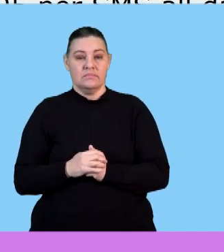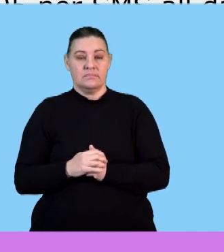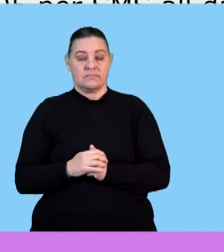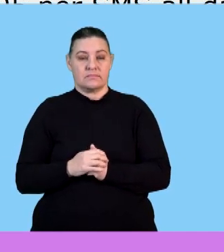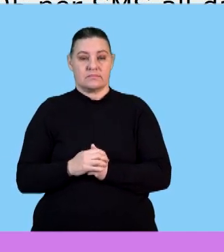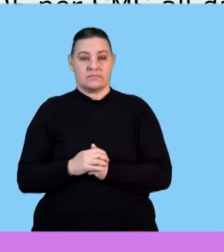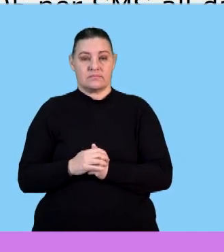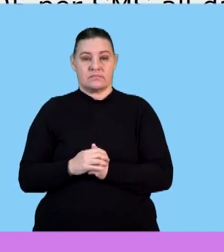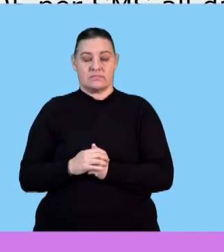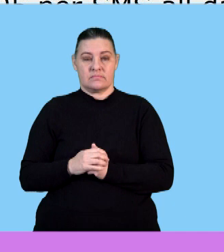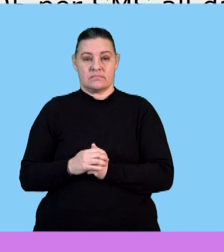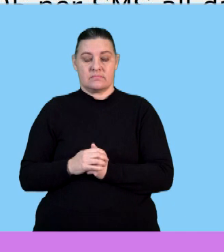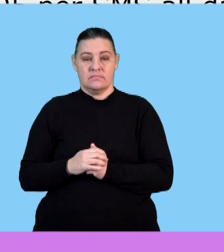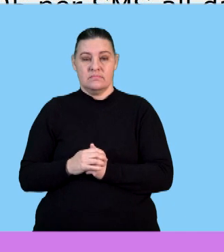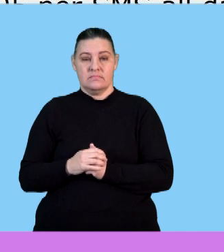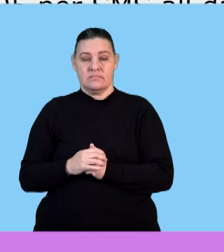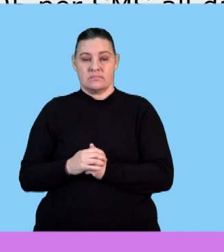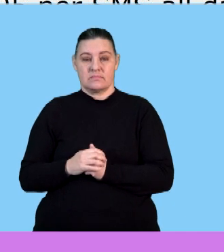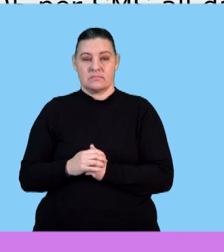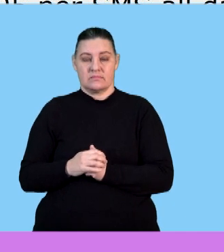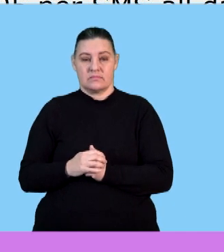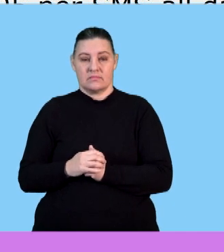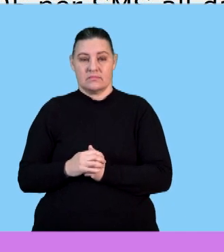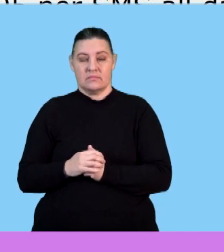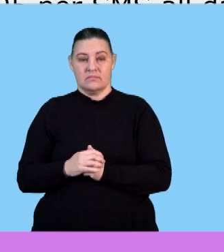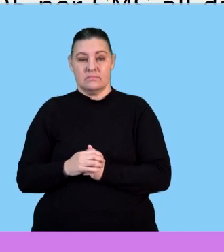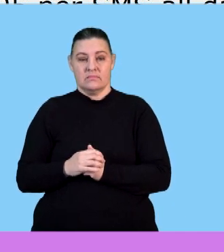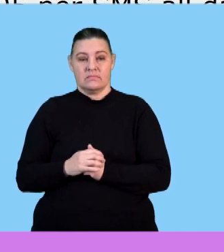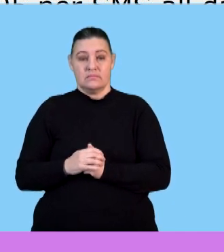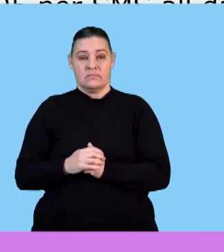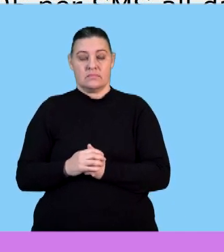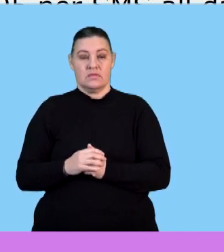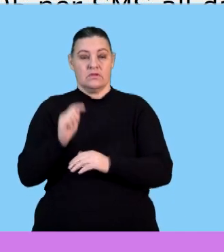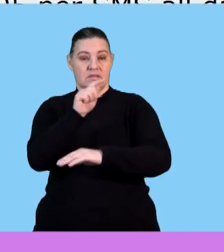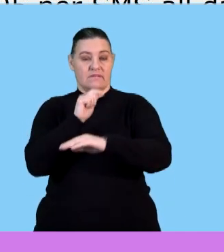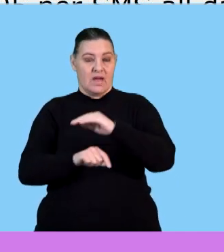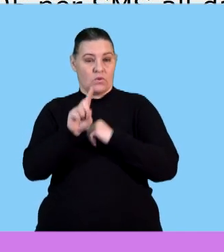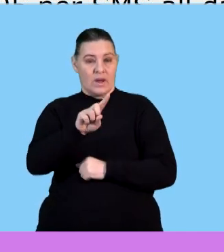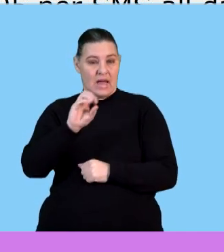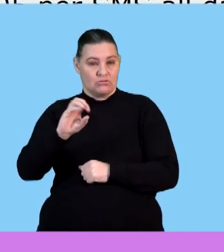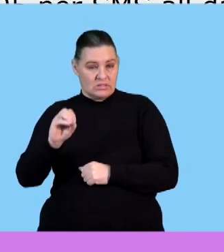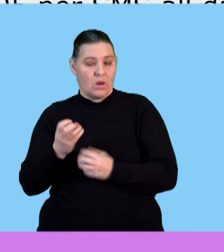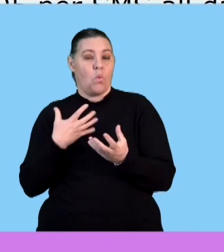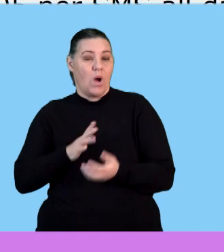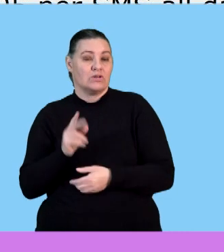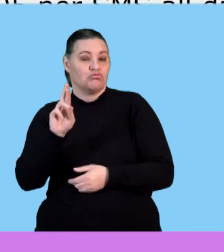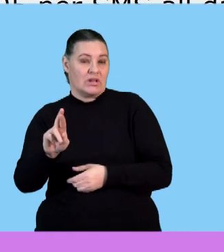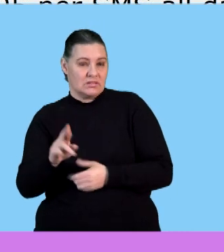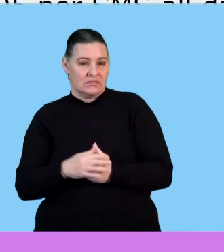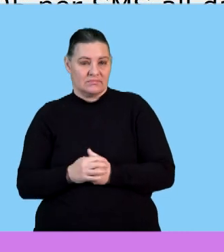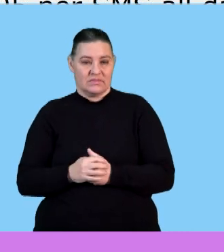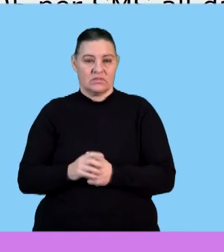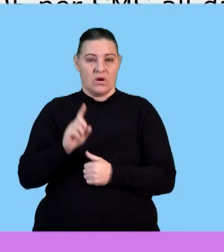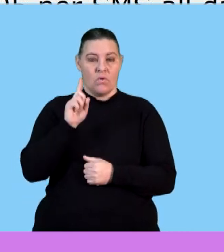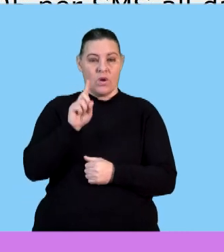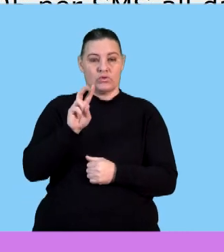cent. Okay. And then we divide it by 100 to get the price in rand. Nice work. Concentrating. I